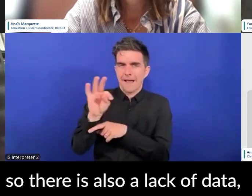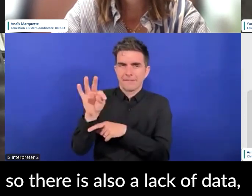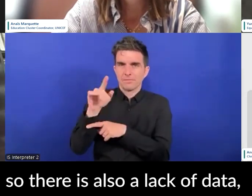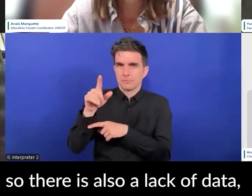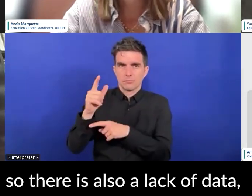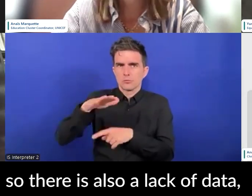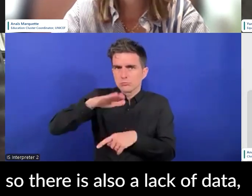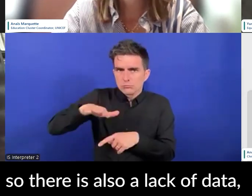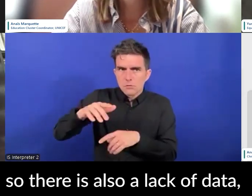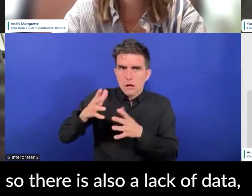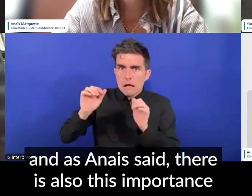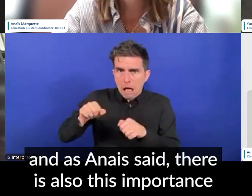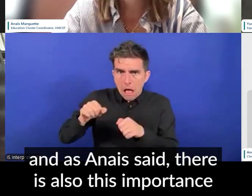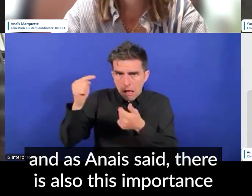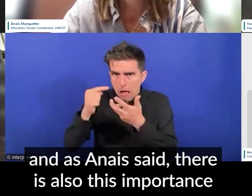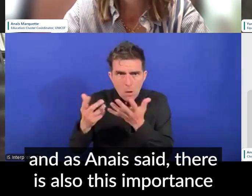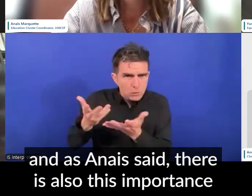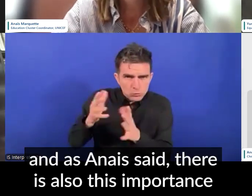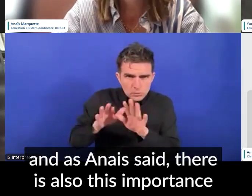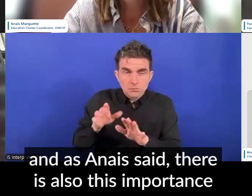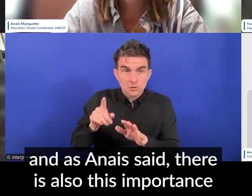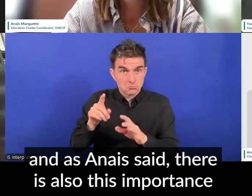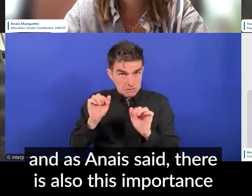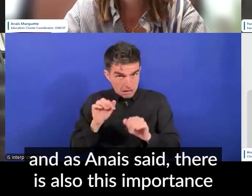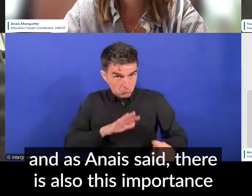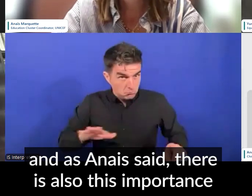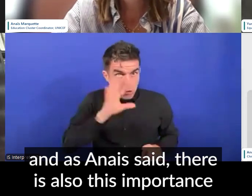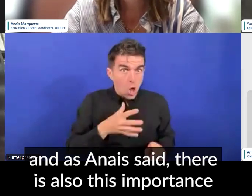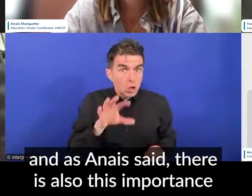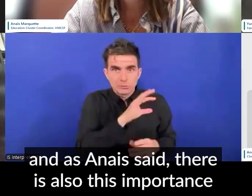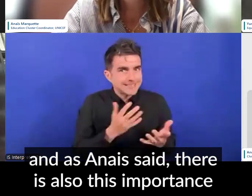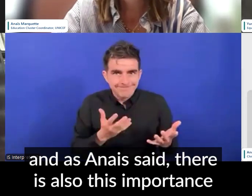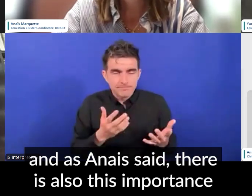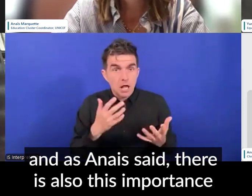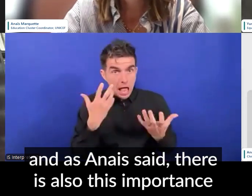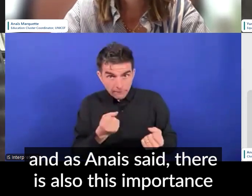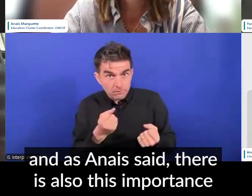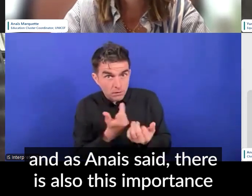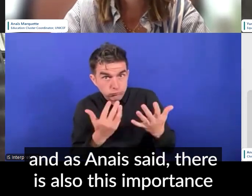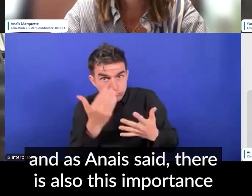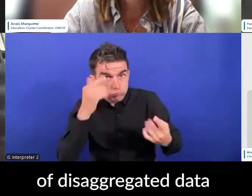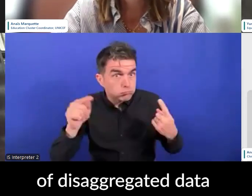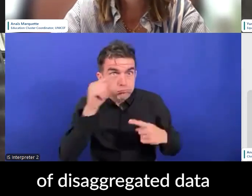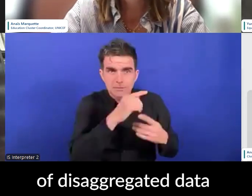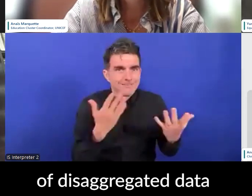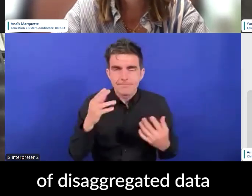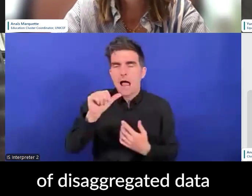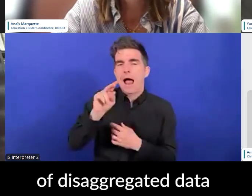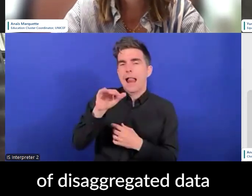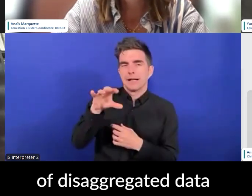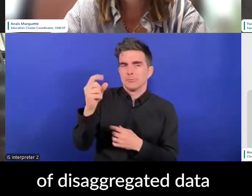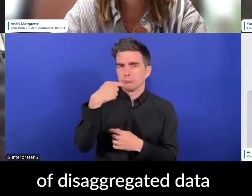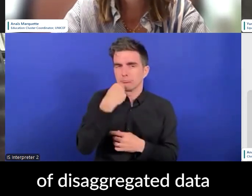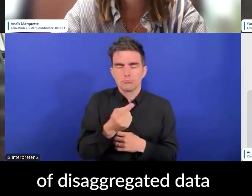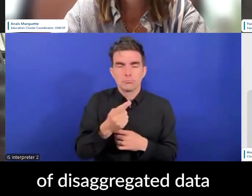a lack of data. And as Anaïs said, there is also this importance of